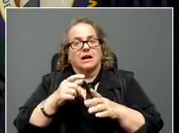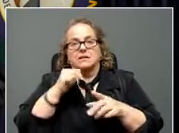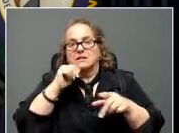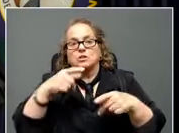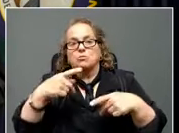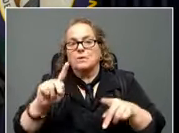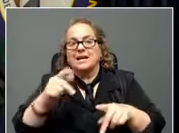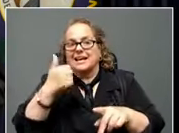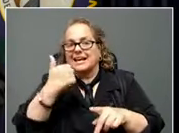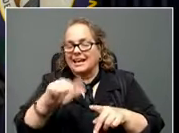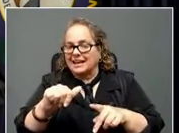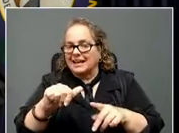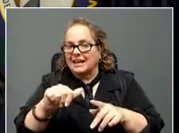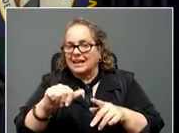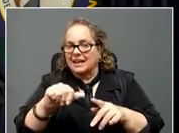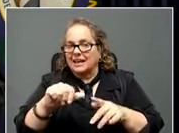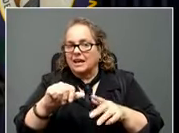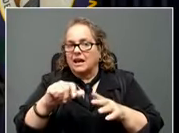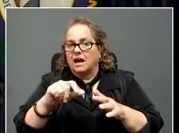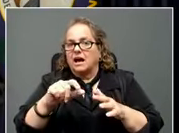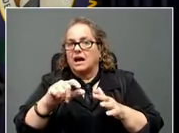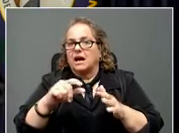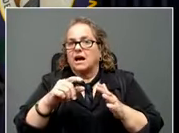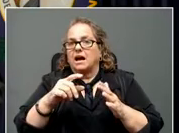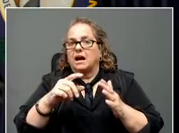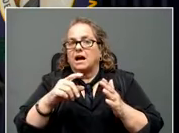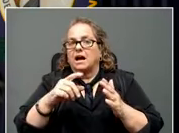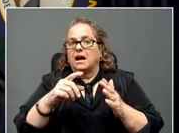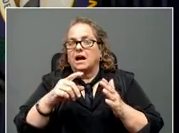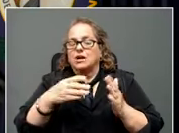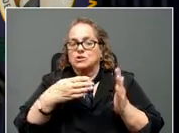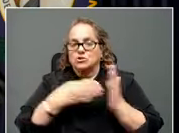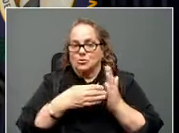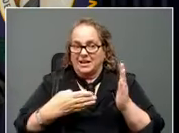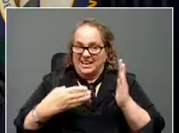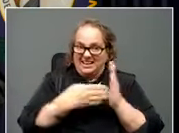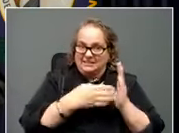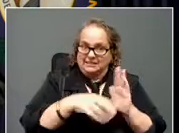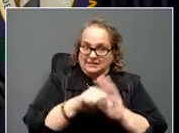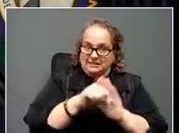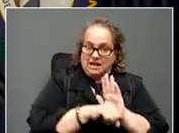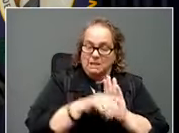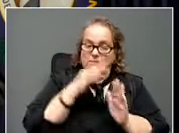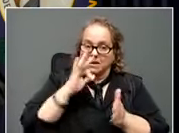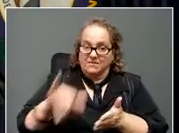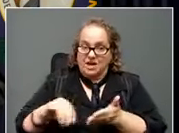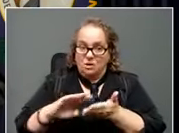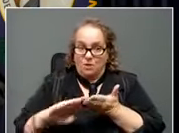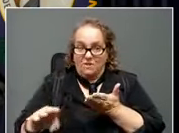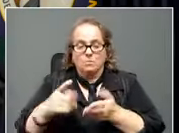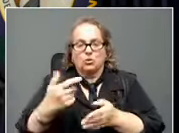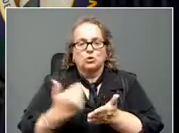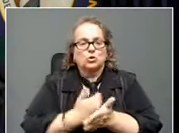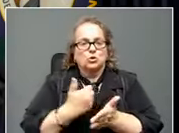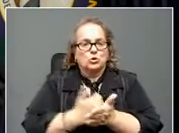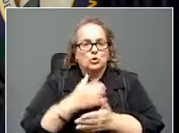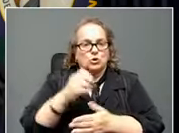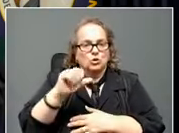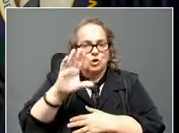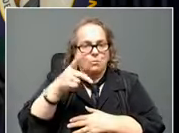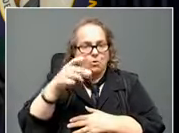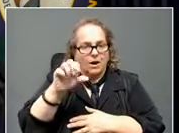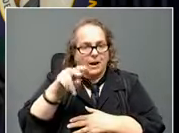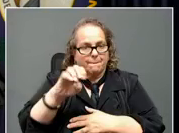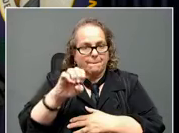possibly because of those waivers. My understanding is that there is a new Supreme Court case since the last time a